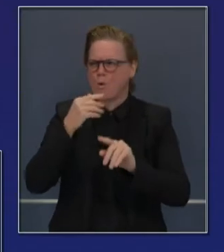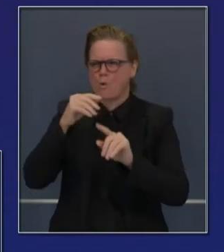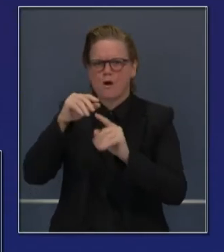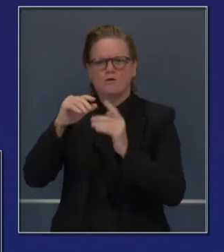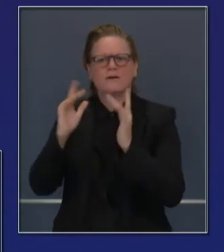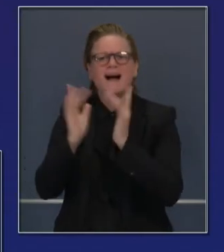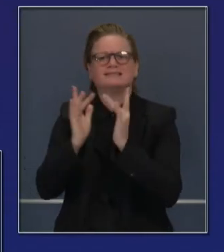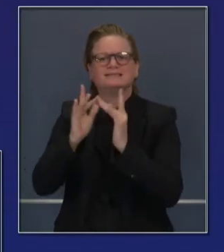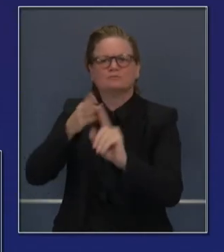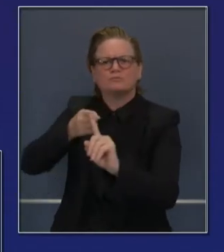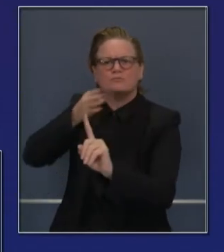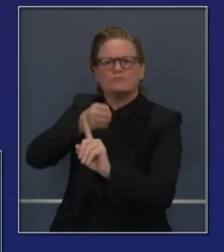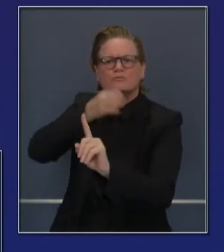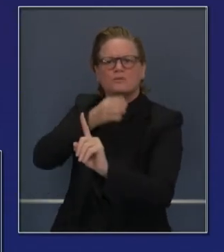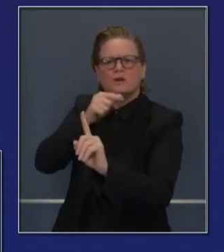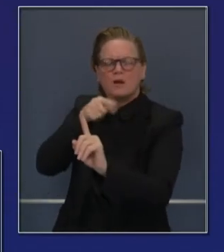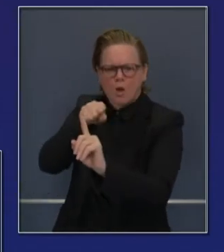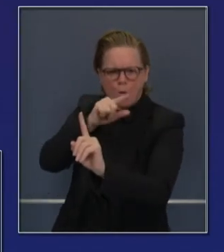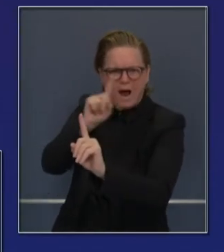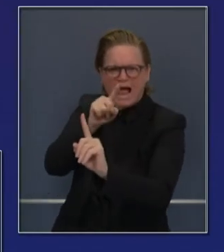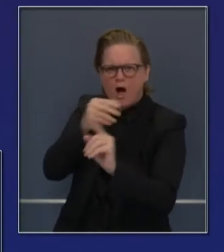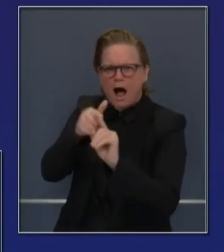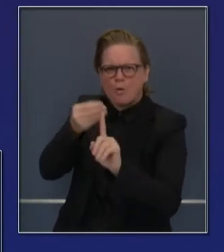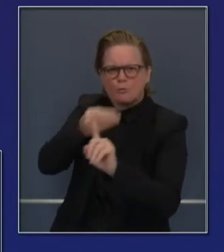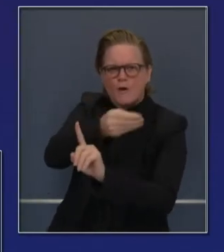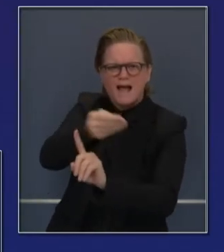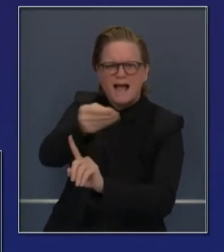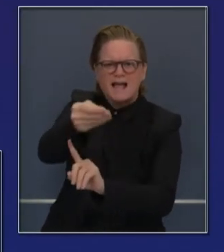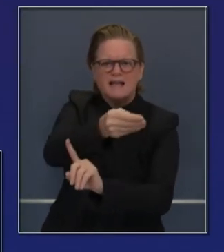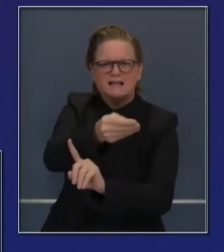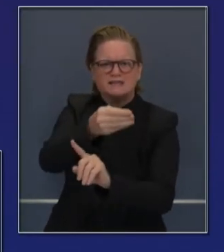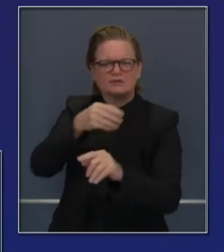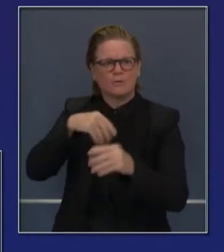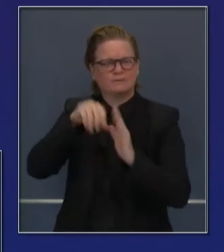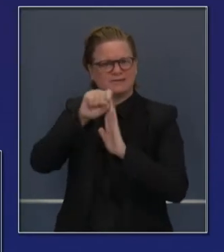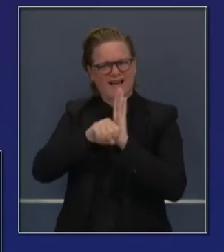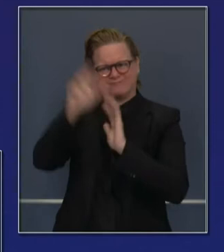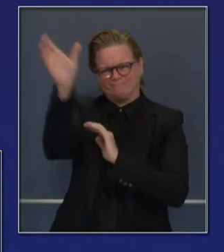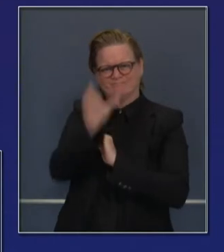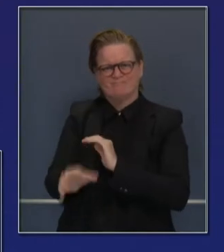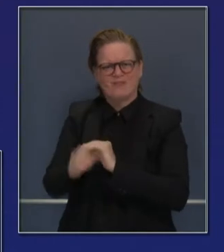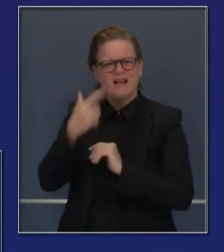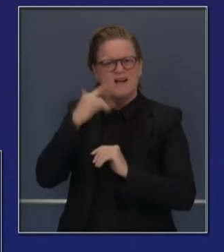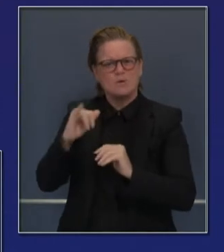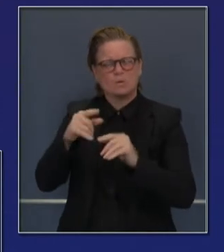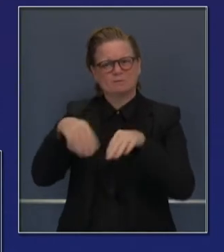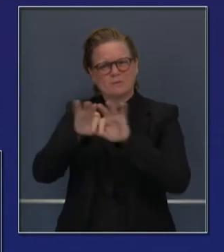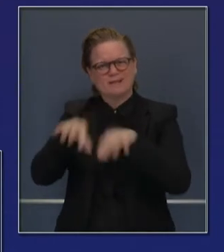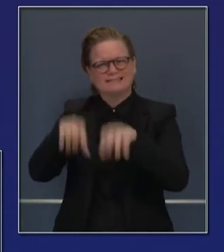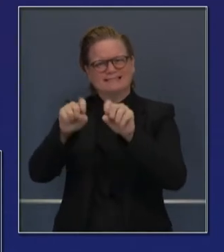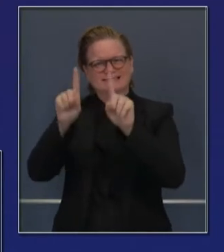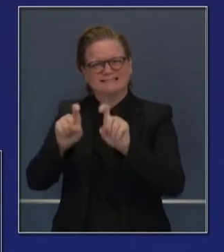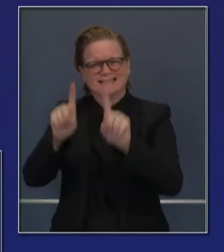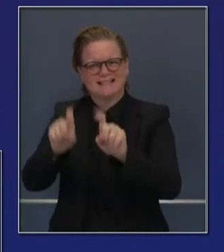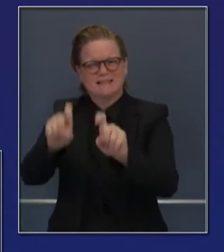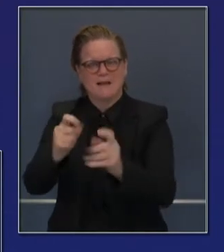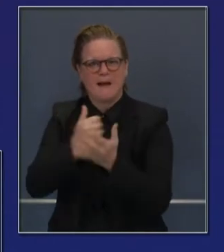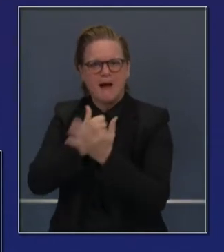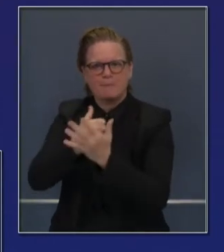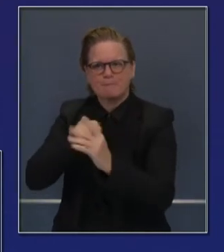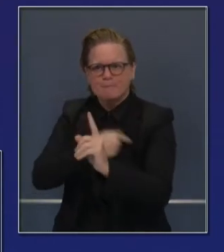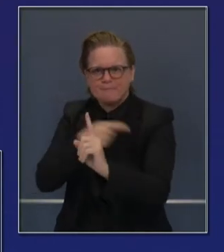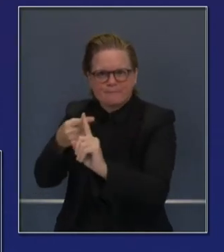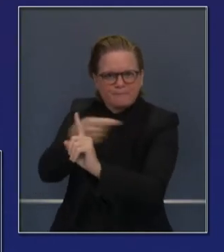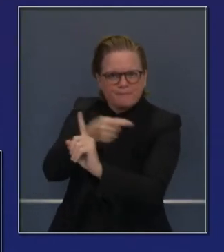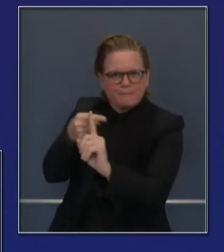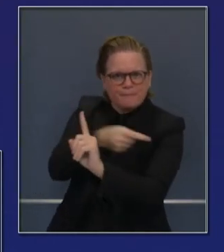That positivity rate is now at 6.2% over a 14-day period. Slide you're very familiar